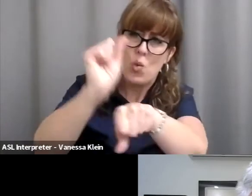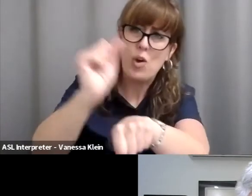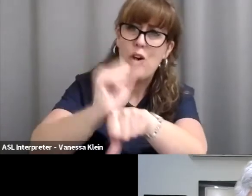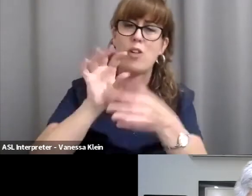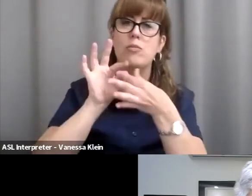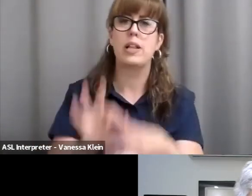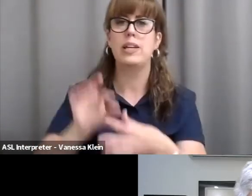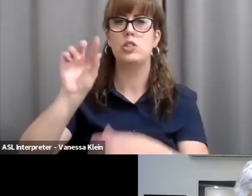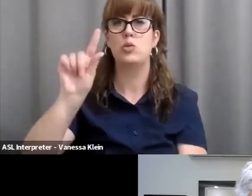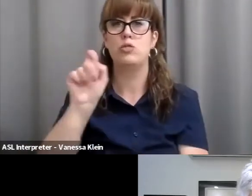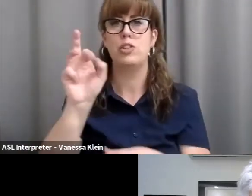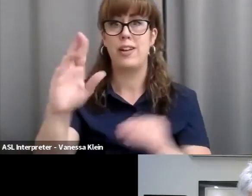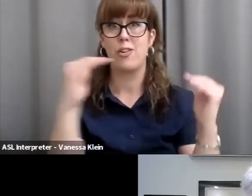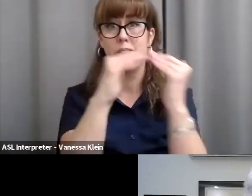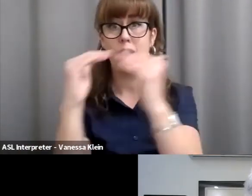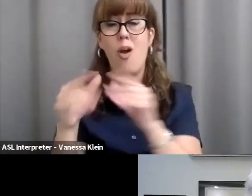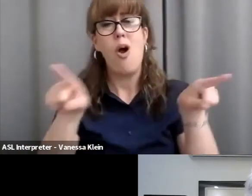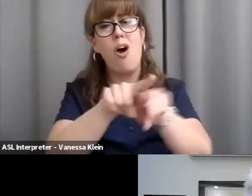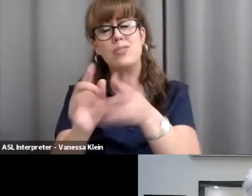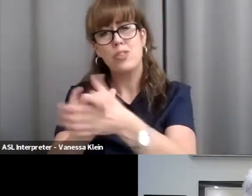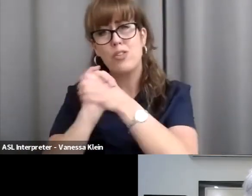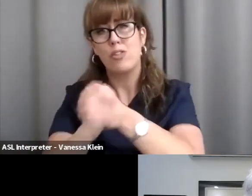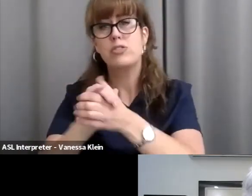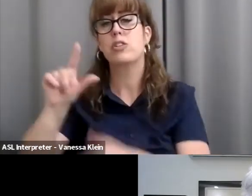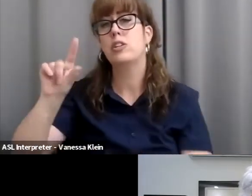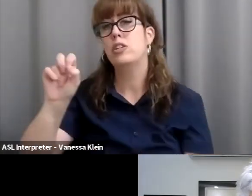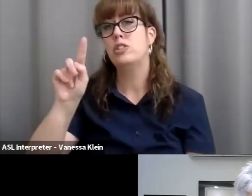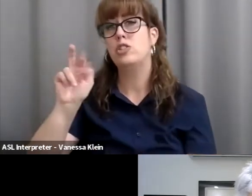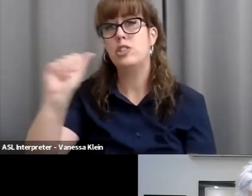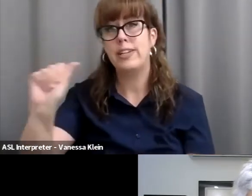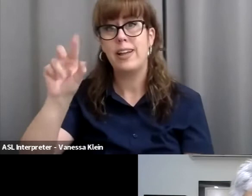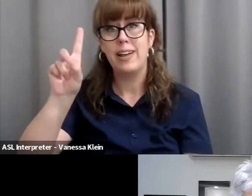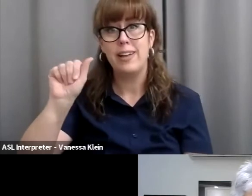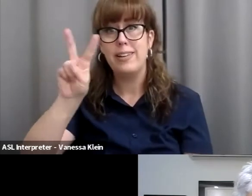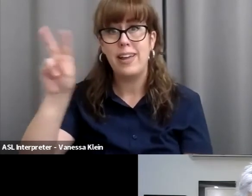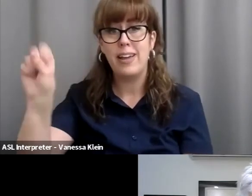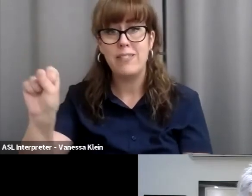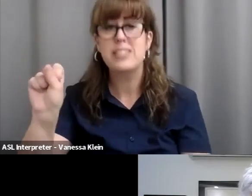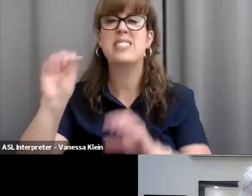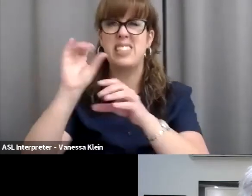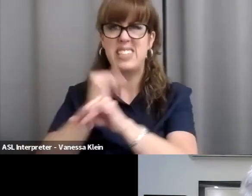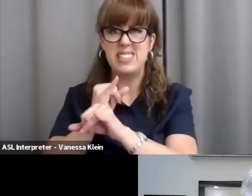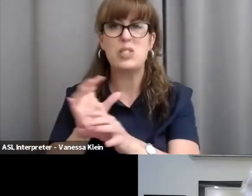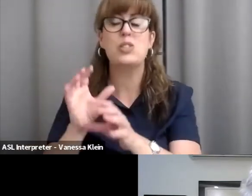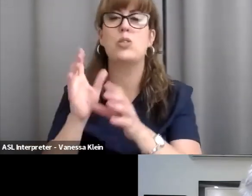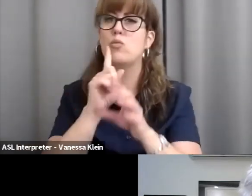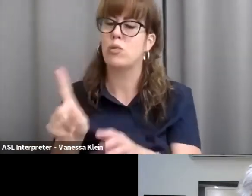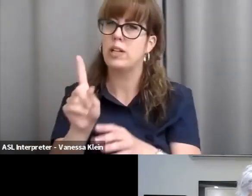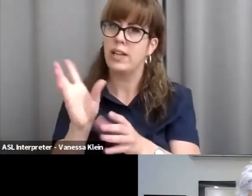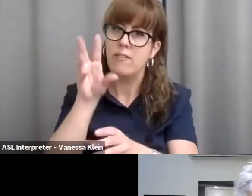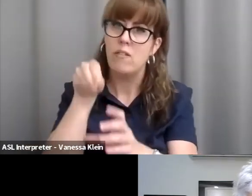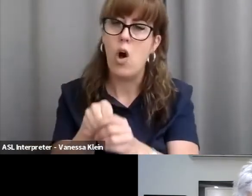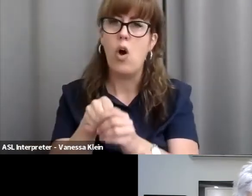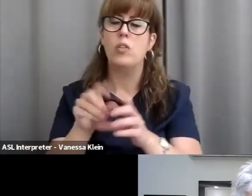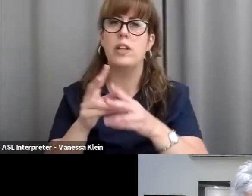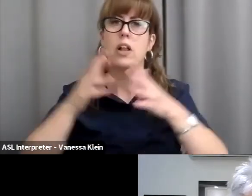want to congratulate the Gina Davis Institute for being part of this very meaningful study. It is wonderful too that